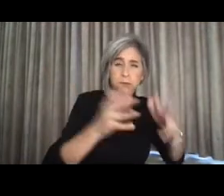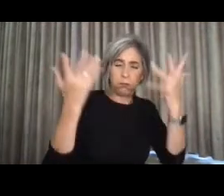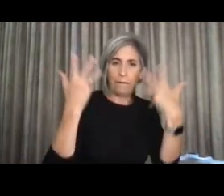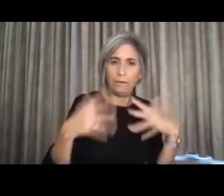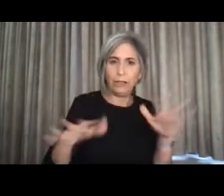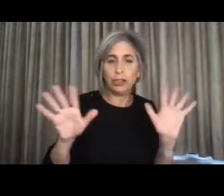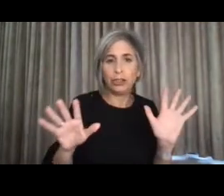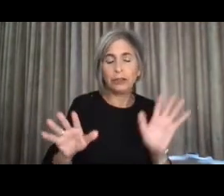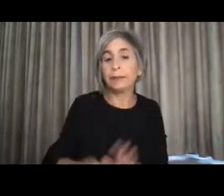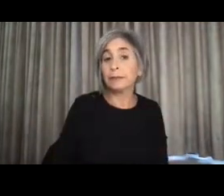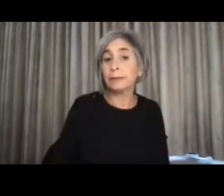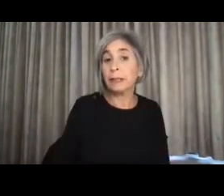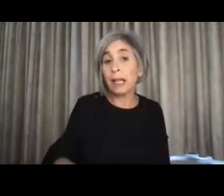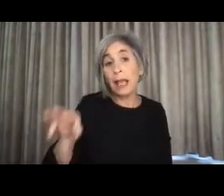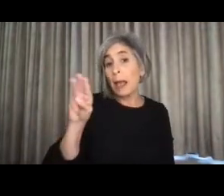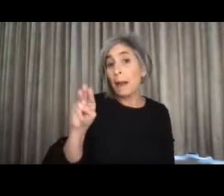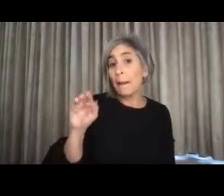Mario.